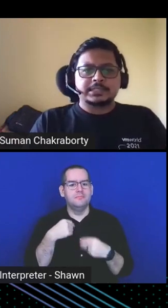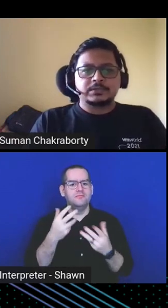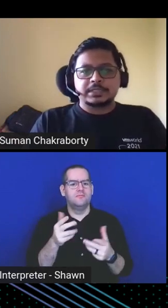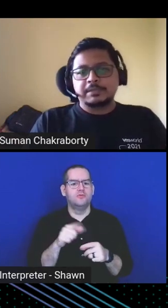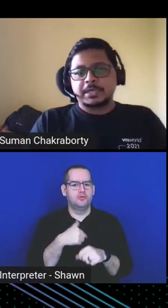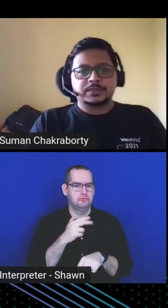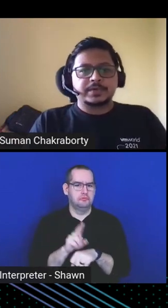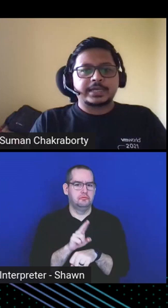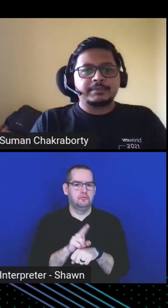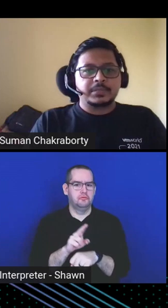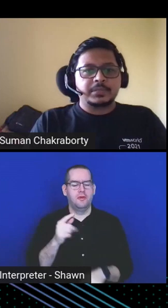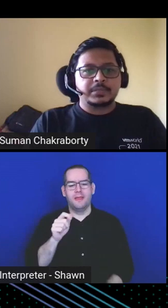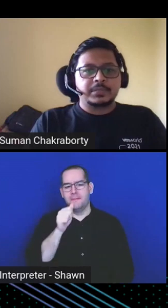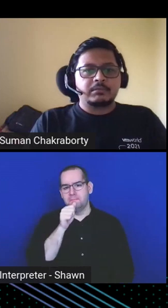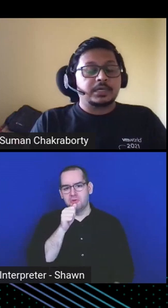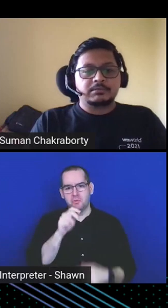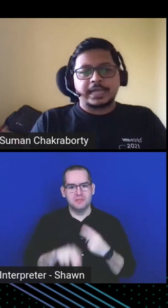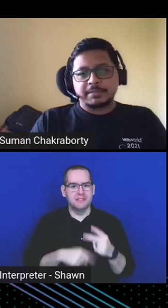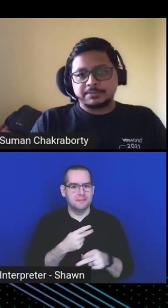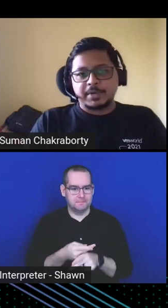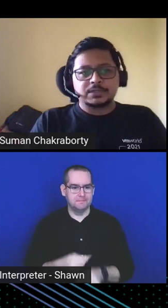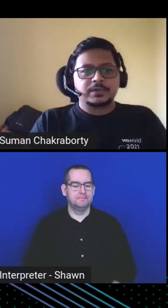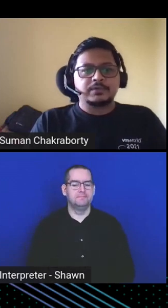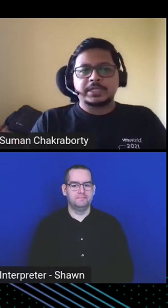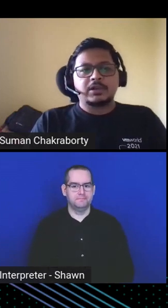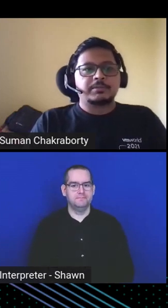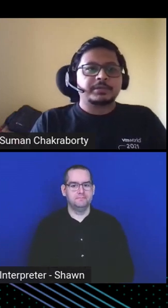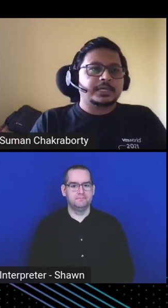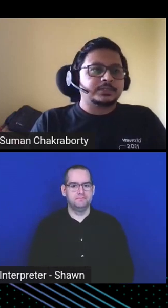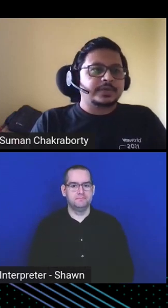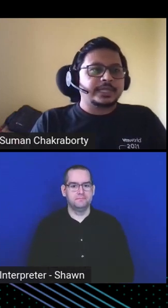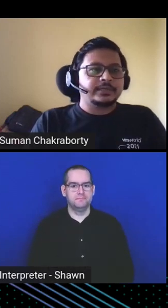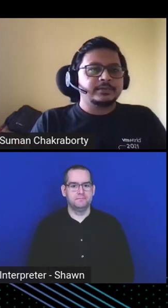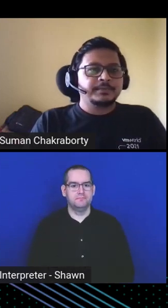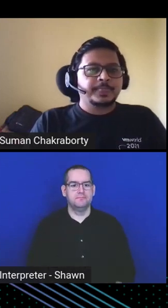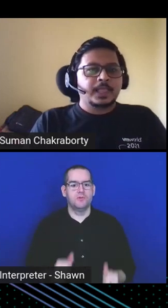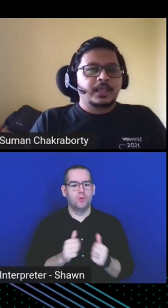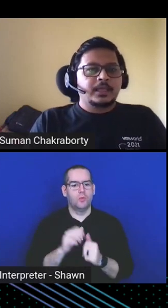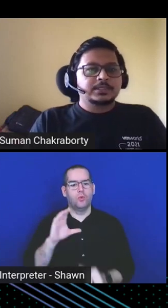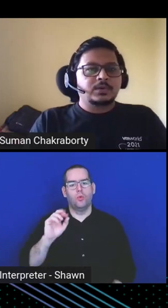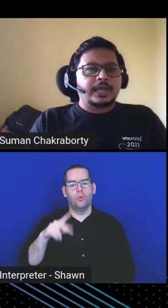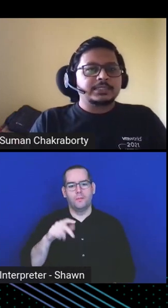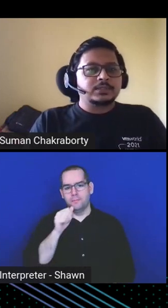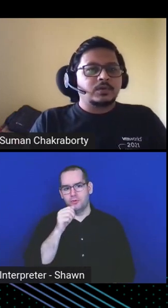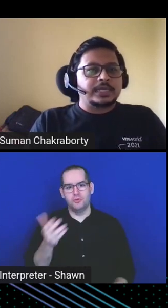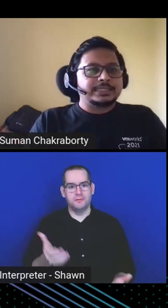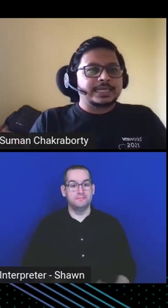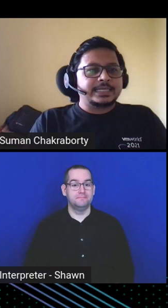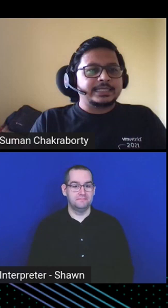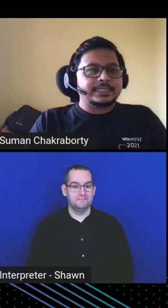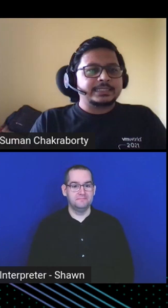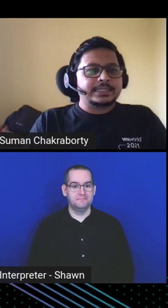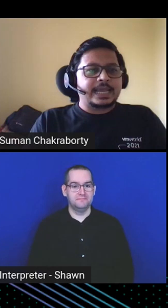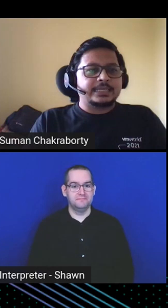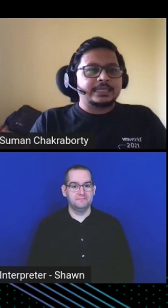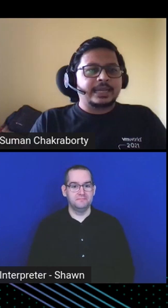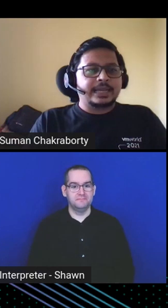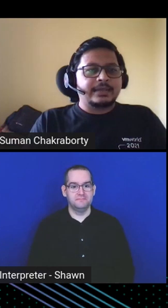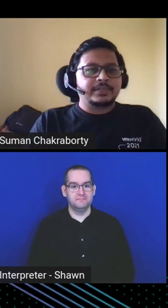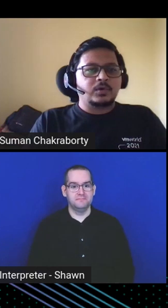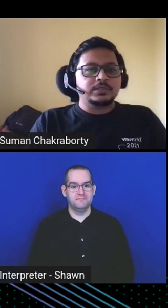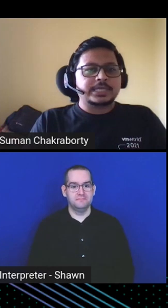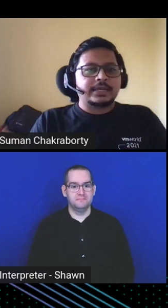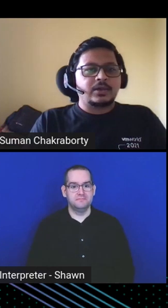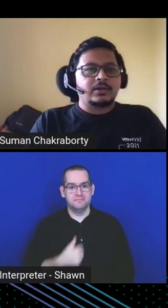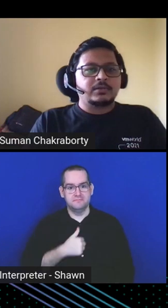So I just using the password type as password with the corporate password here. So I just go inside this, and then I